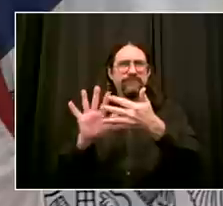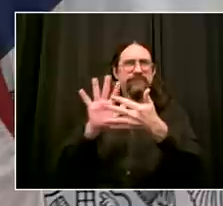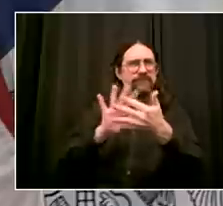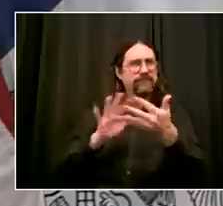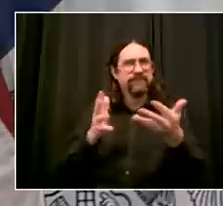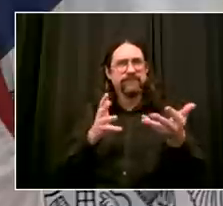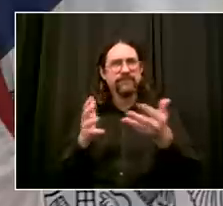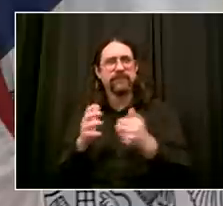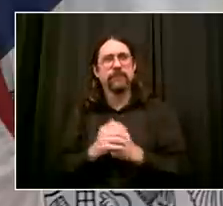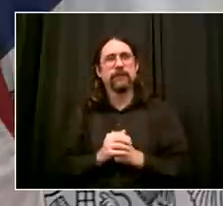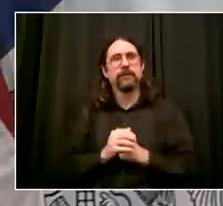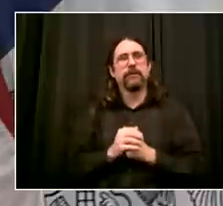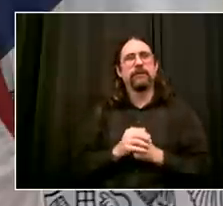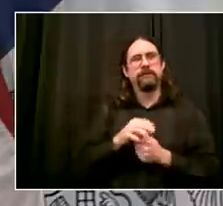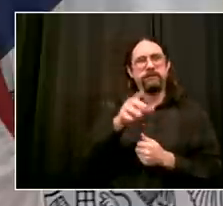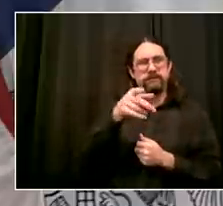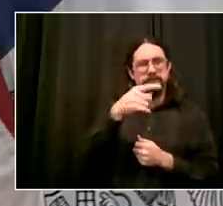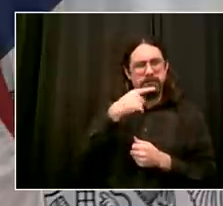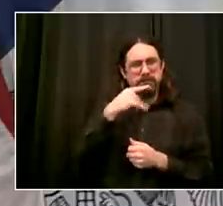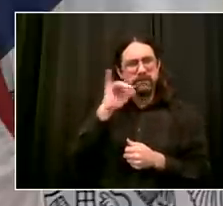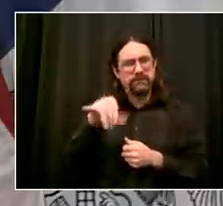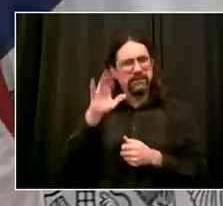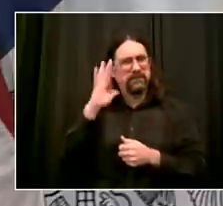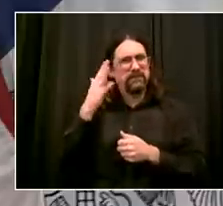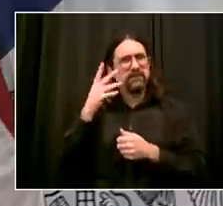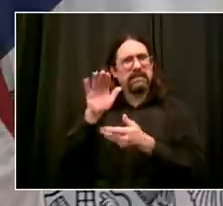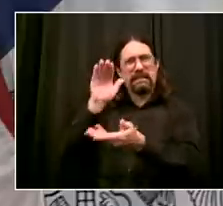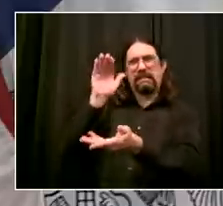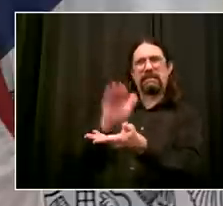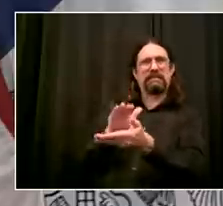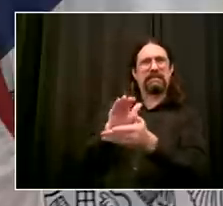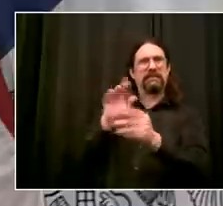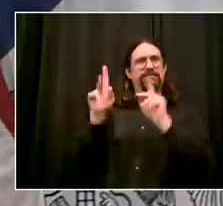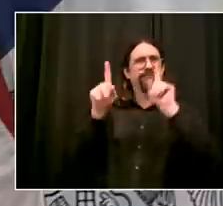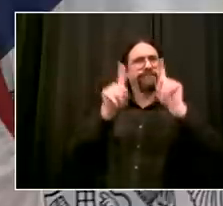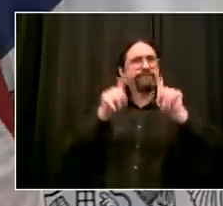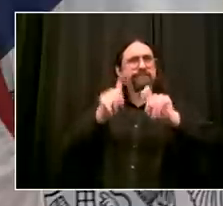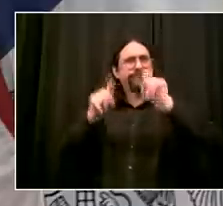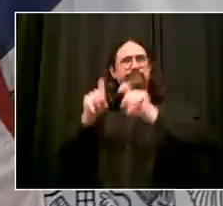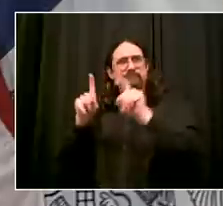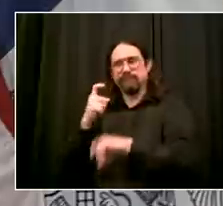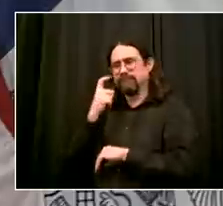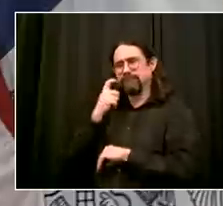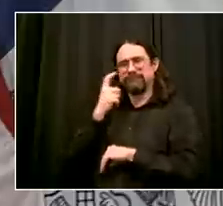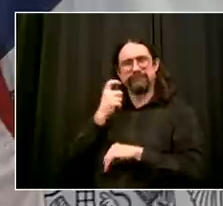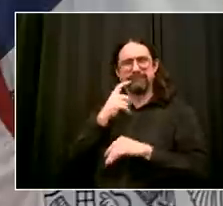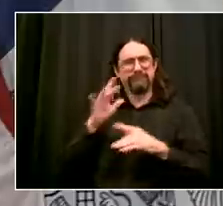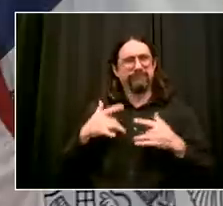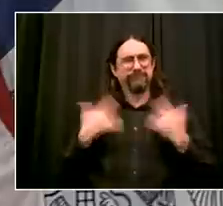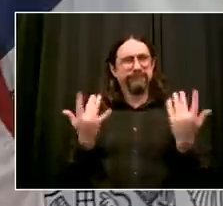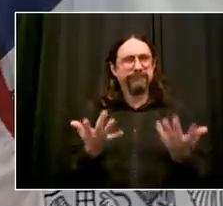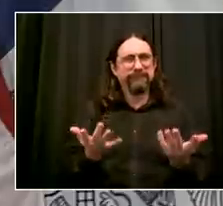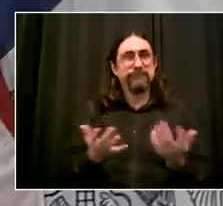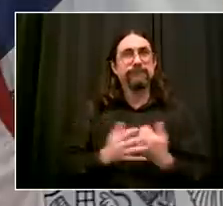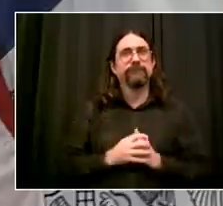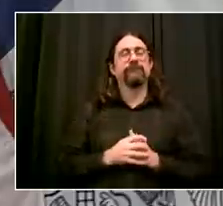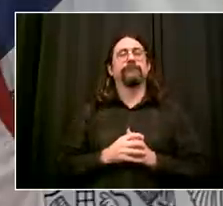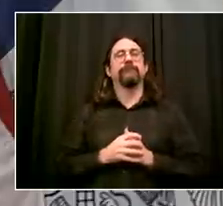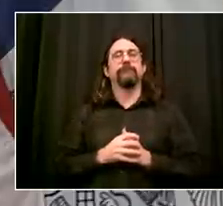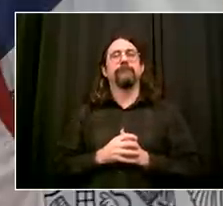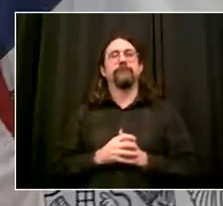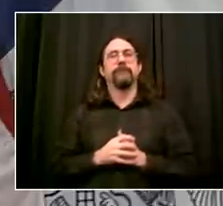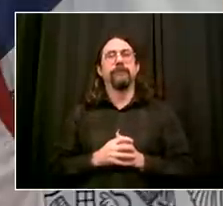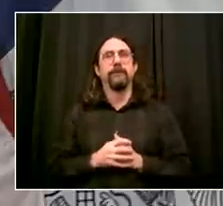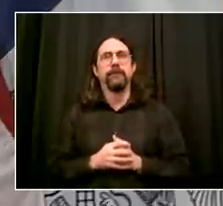I've heard of the last few days that there's a different smaller sample size. Sure. It's the holidays. It's from Thanksgiving Day through the weekend, just